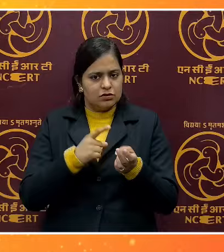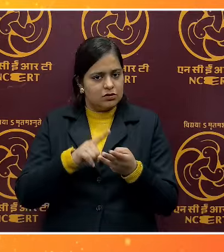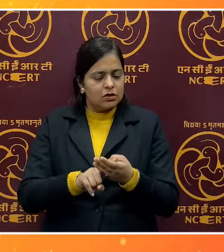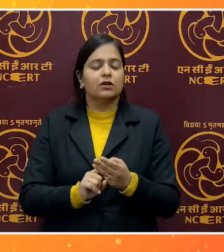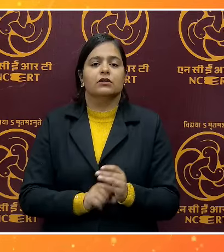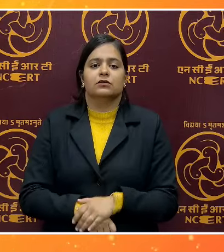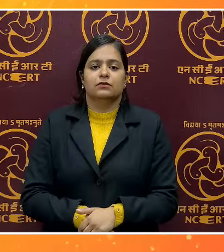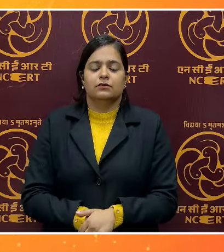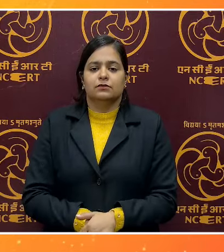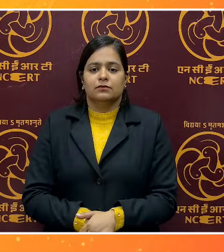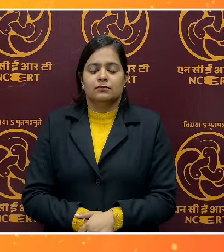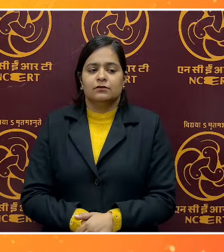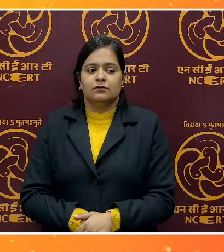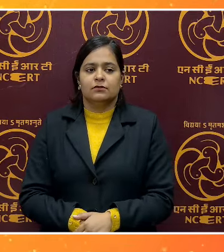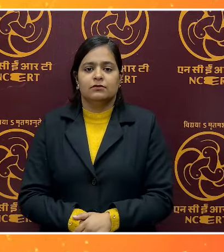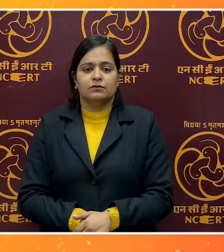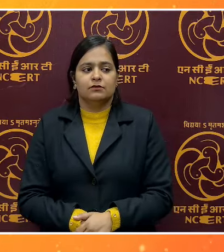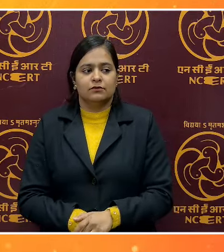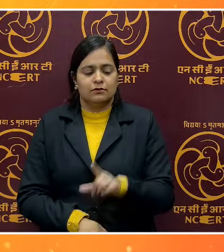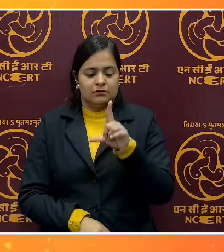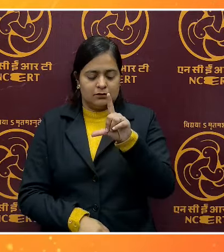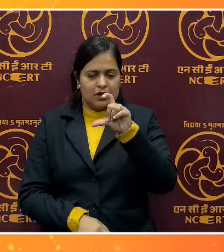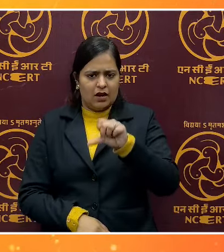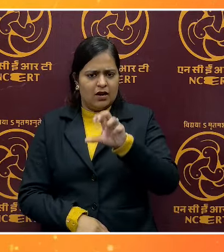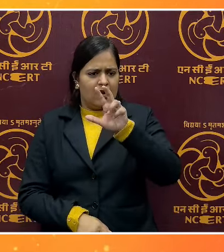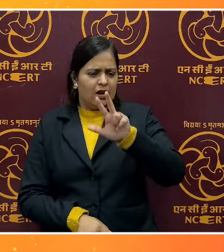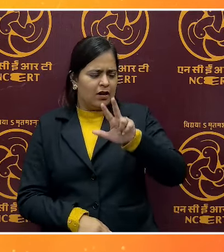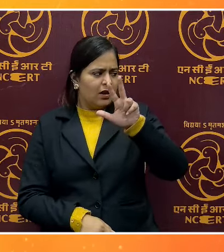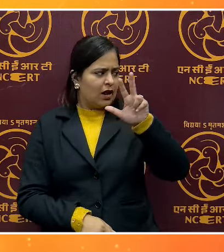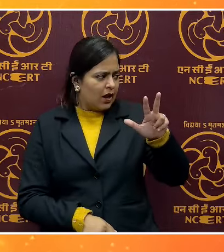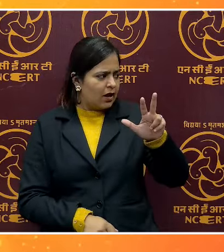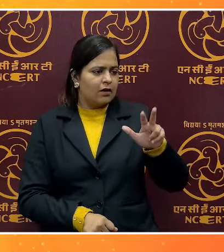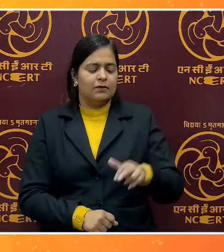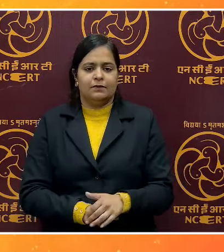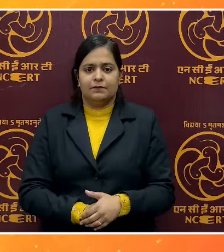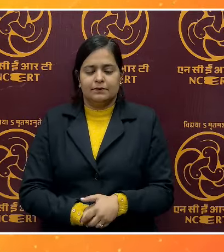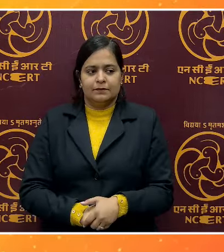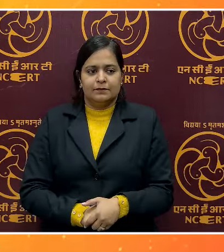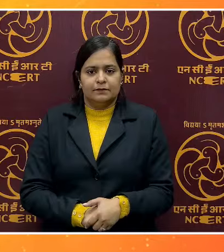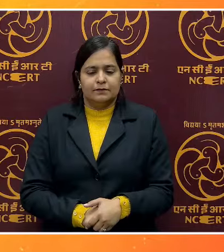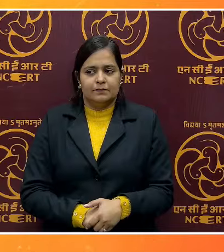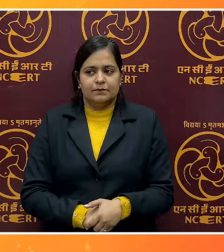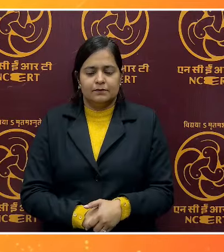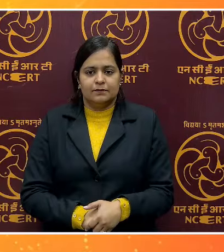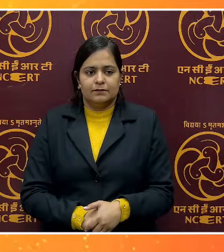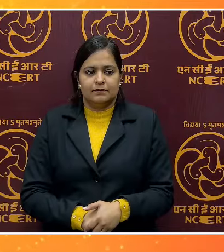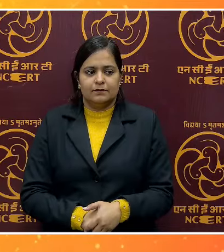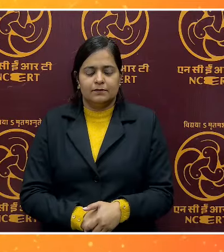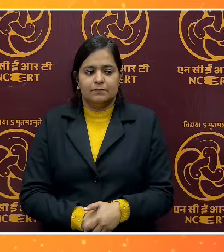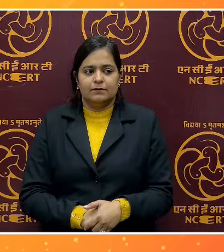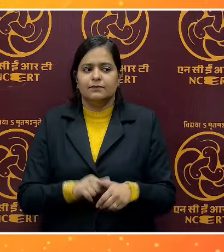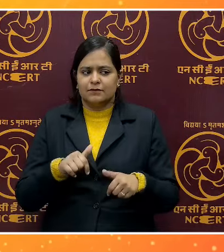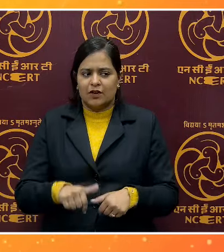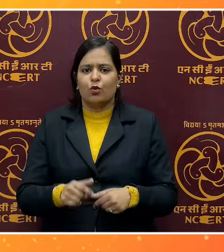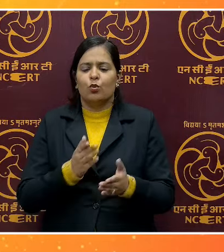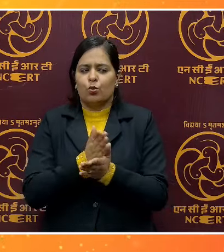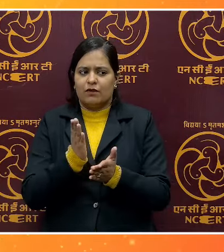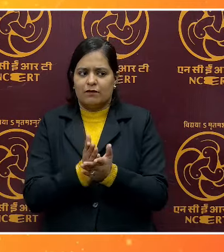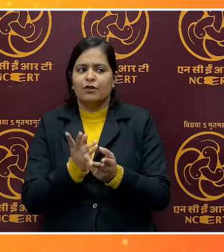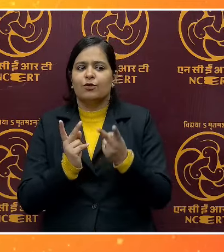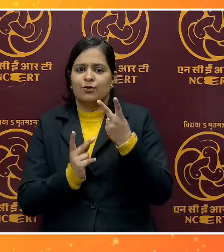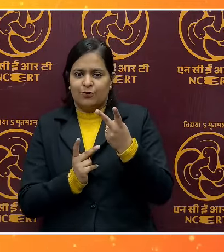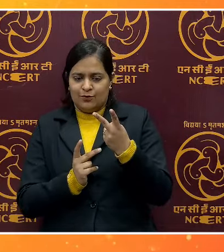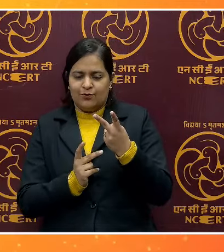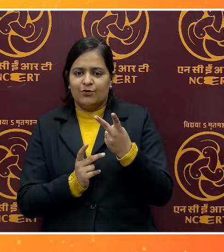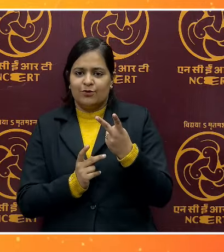1898 propounded his theory of coordination compounds. So there are two types of linkages